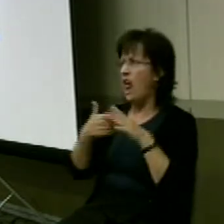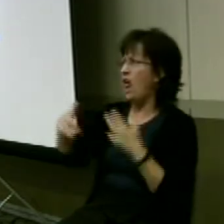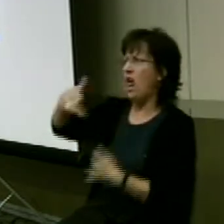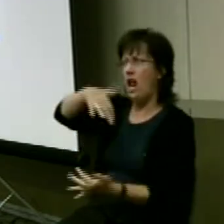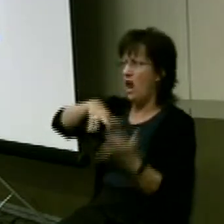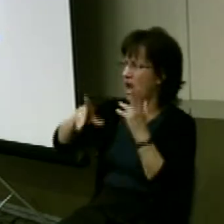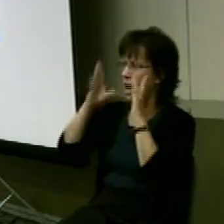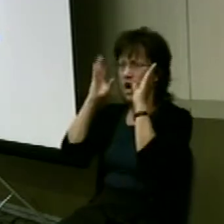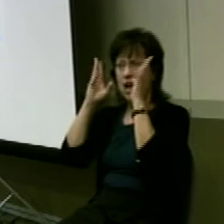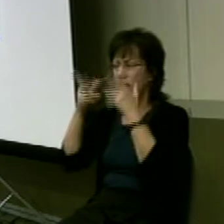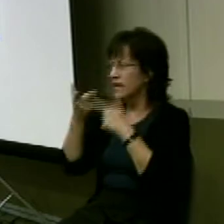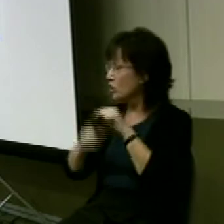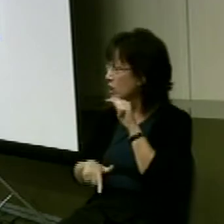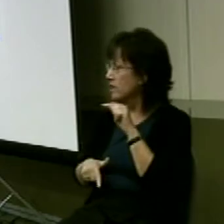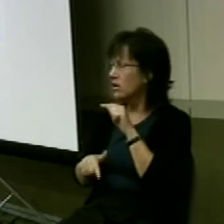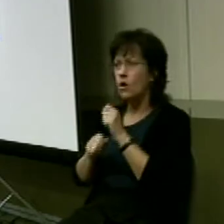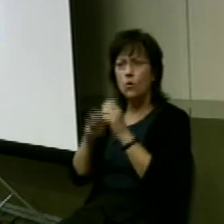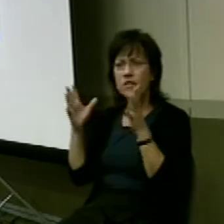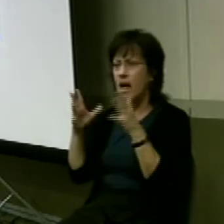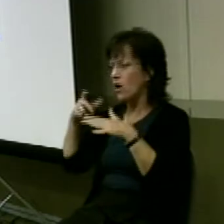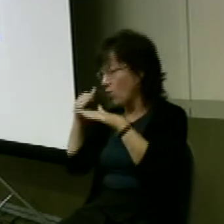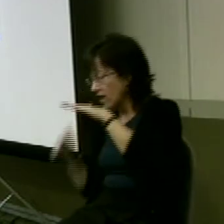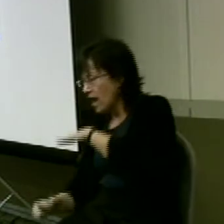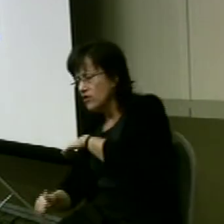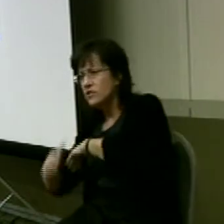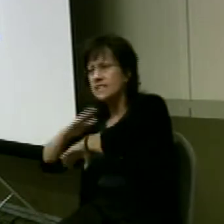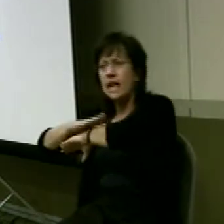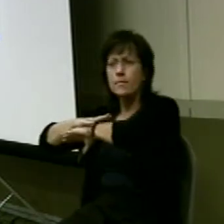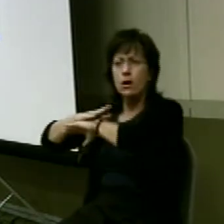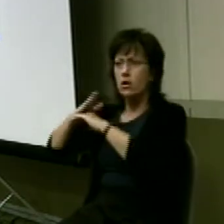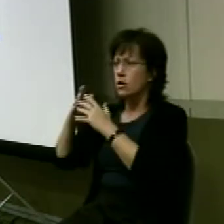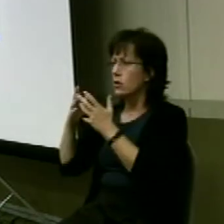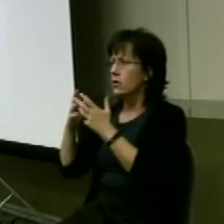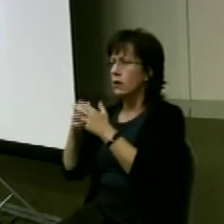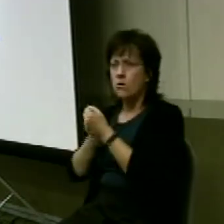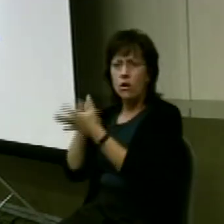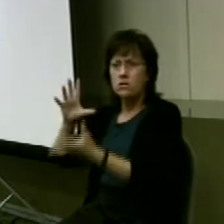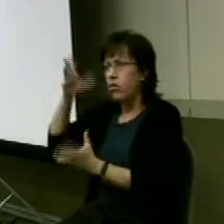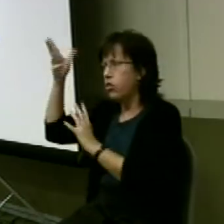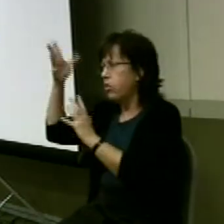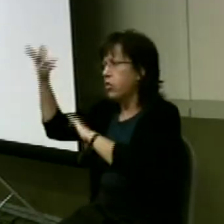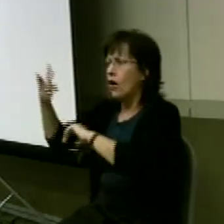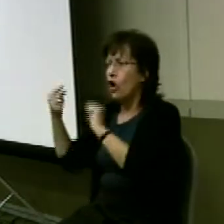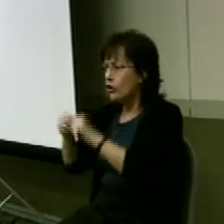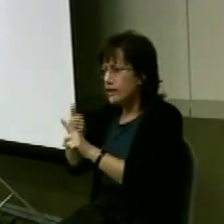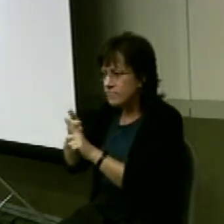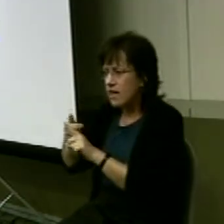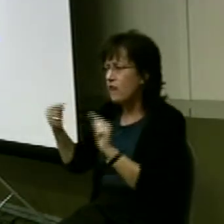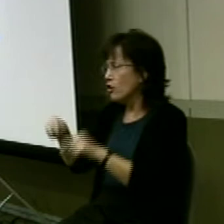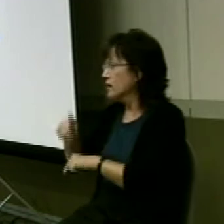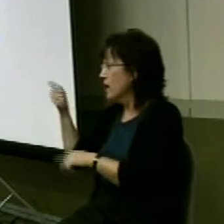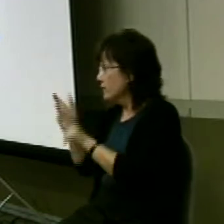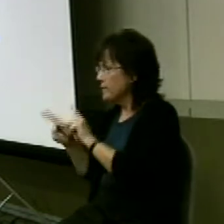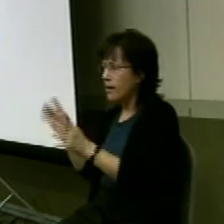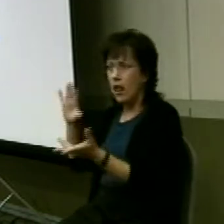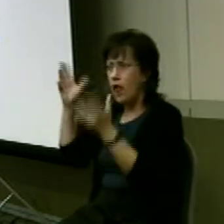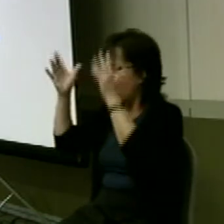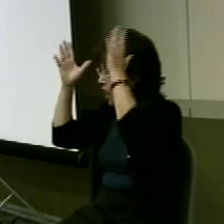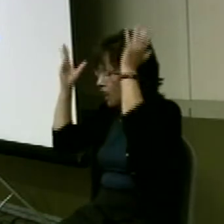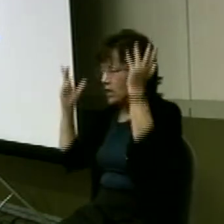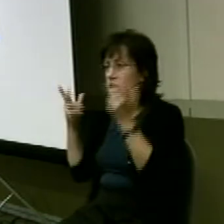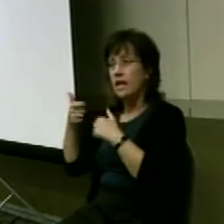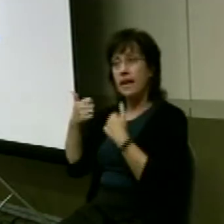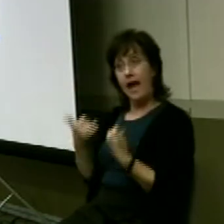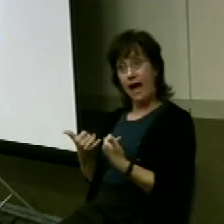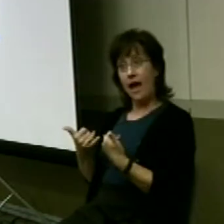not attend, he could not, do schoolwork without diving into the table or causing some sort of a ruckus, hurting himself